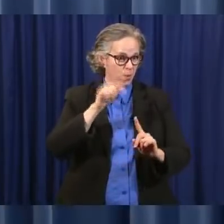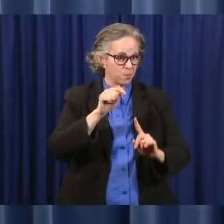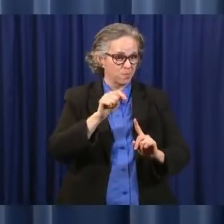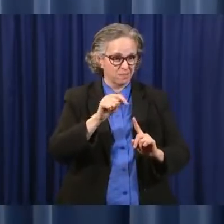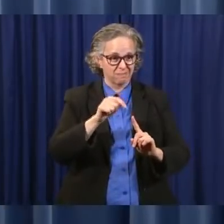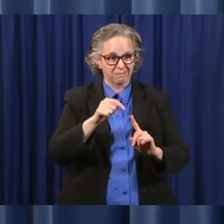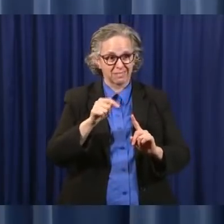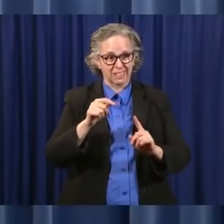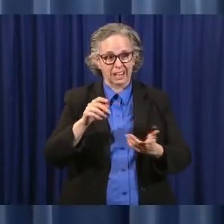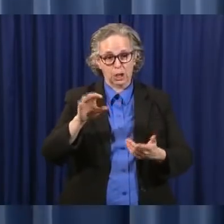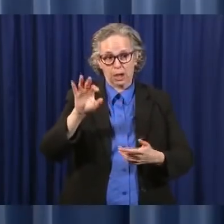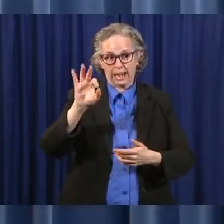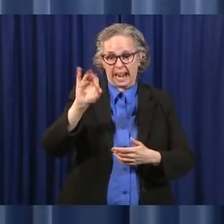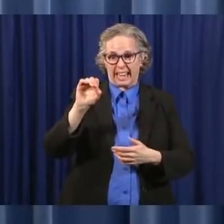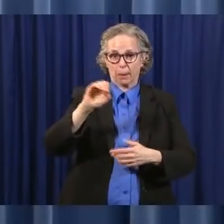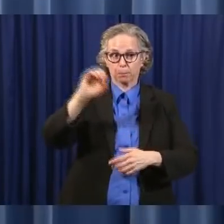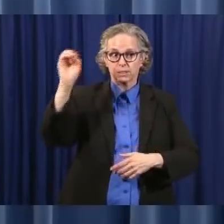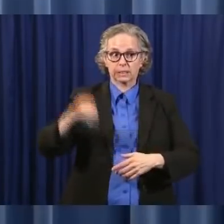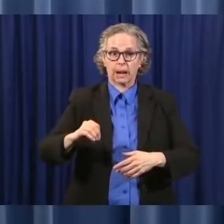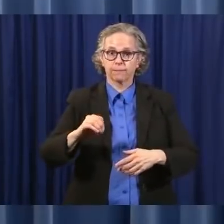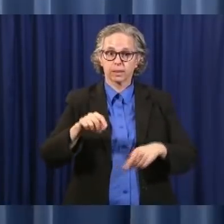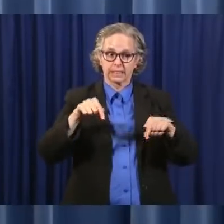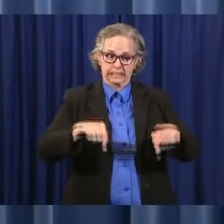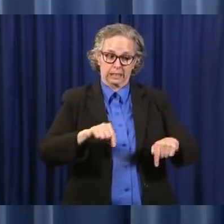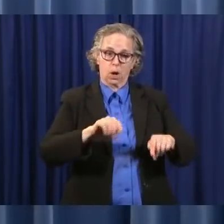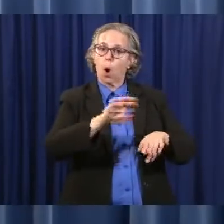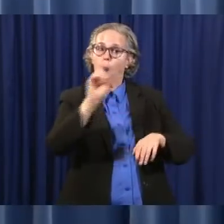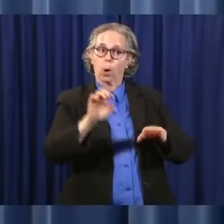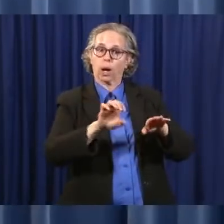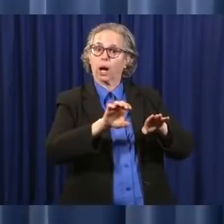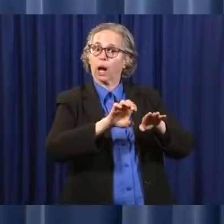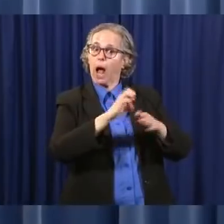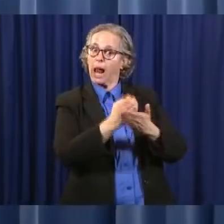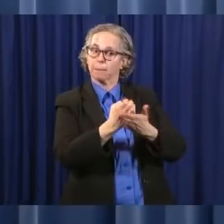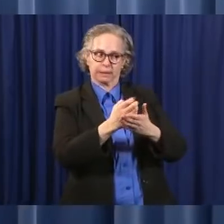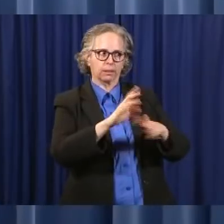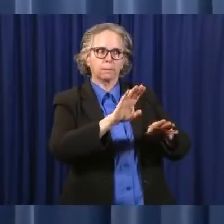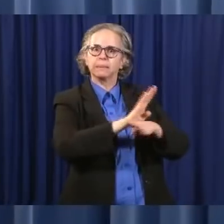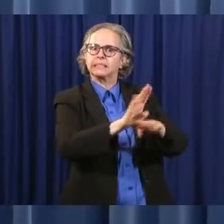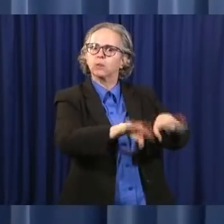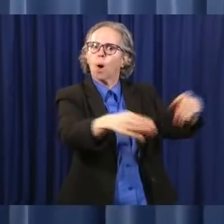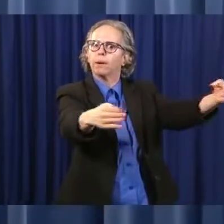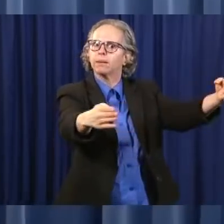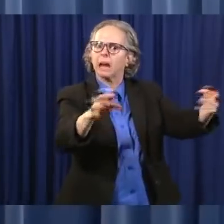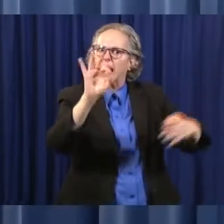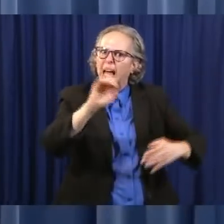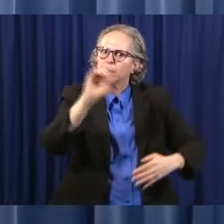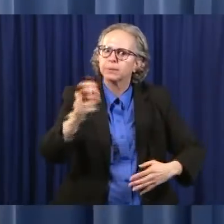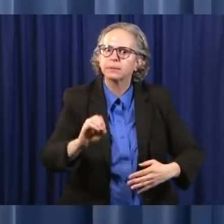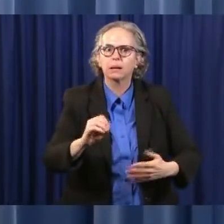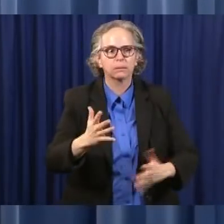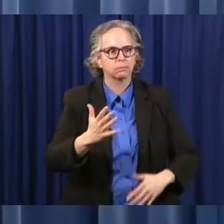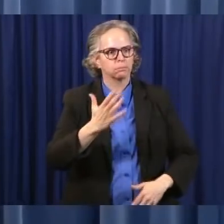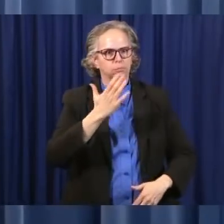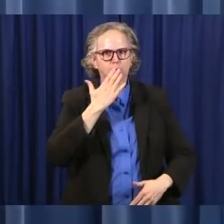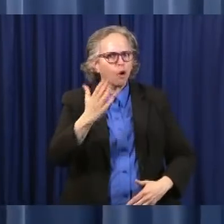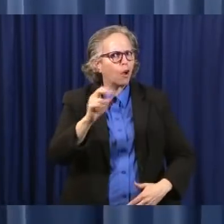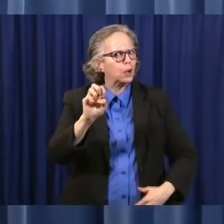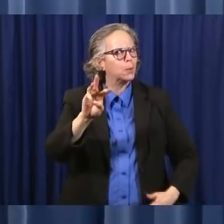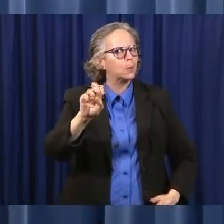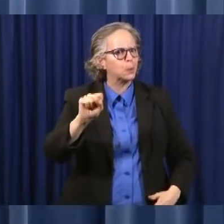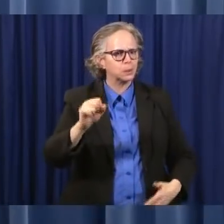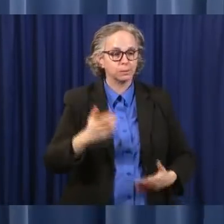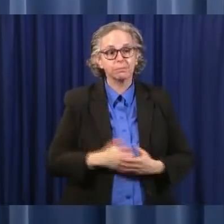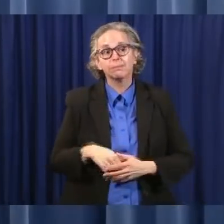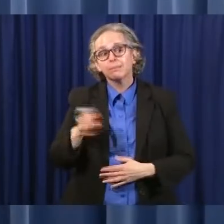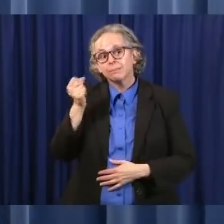be back open. And so that is the good news. Face coverings are mandatory for most workers